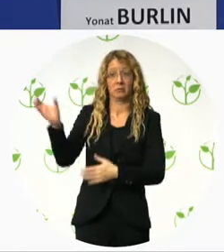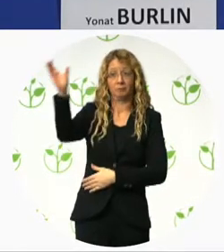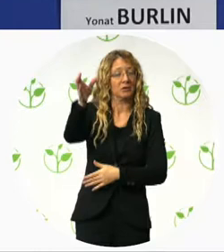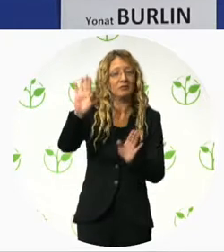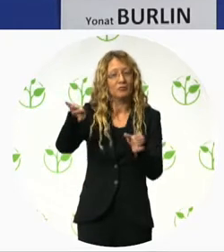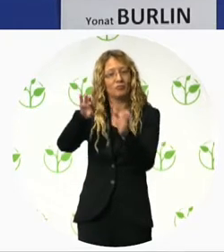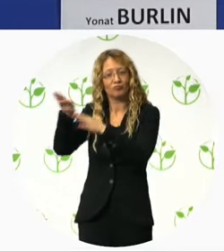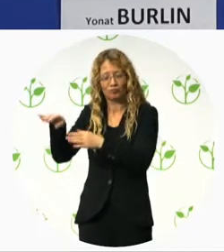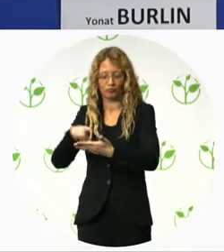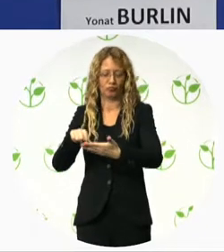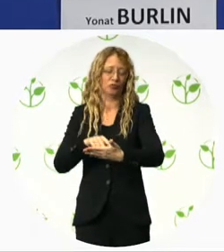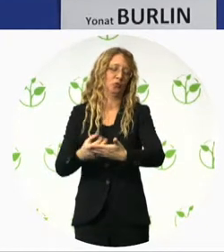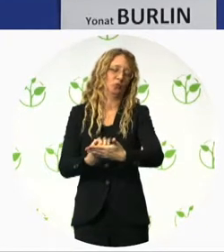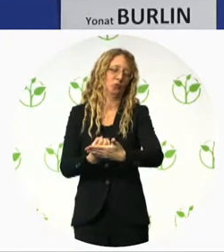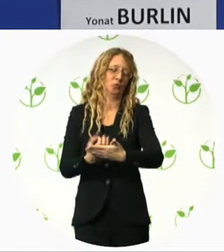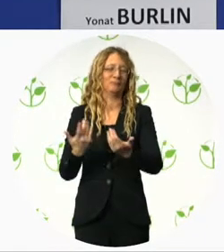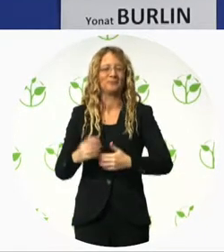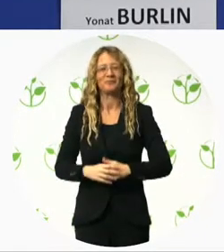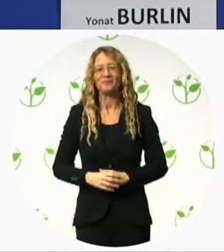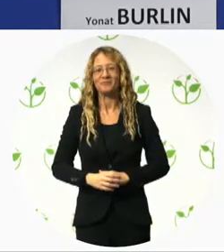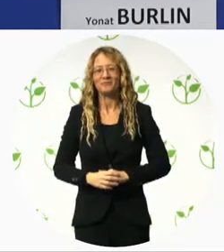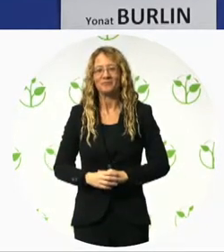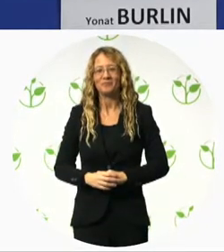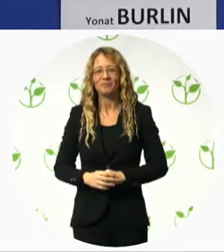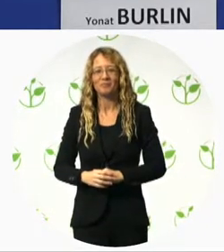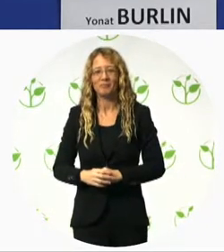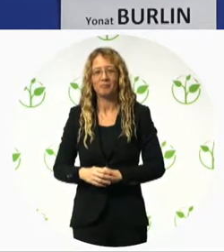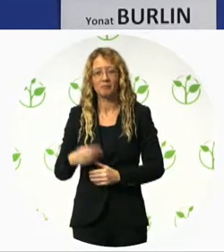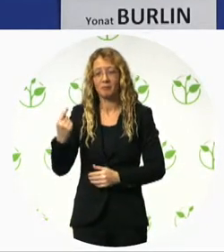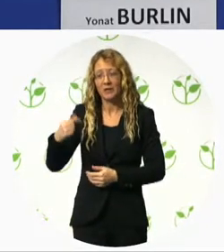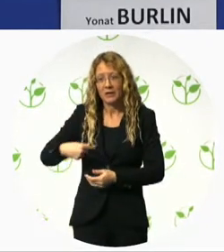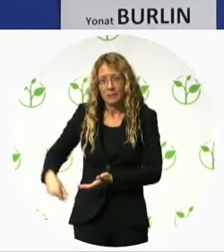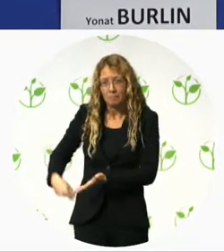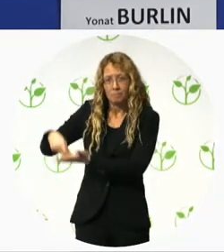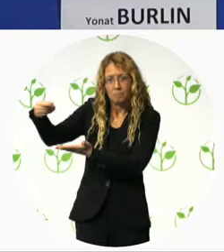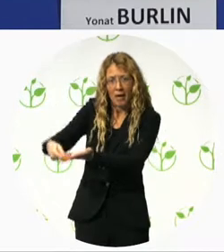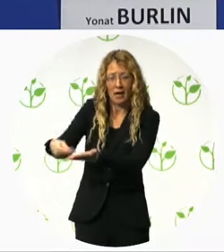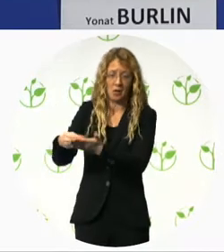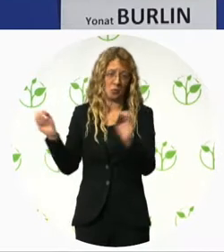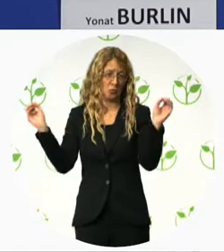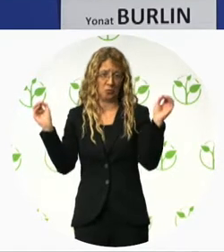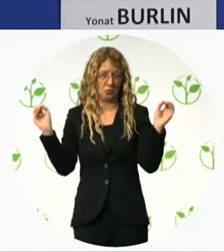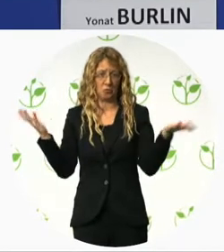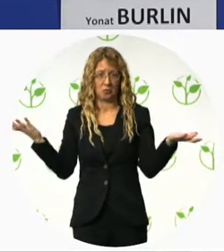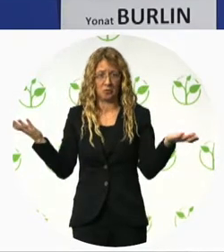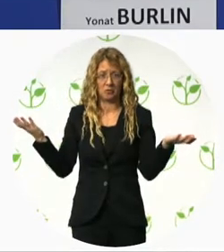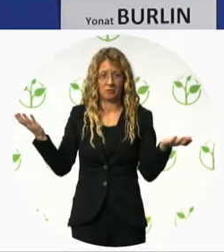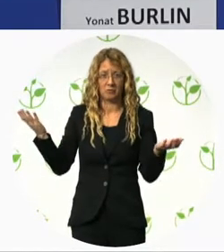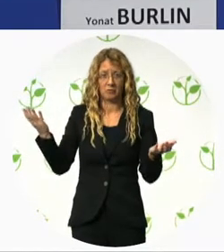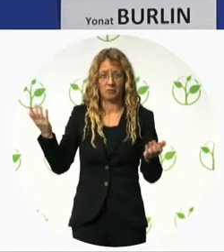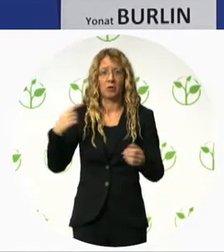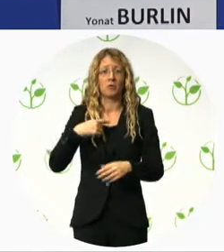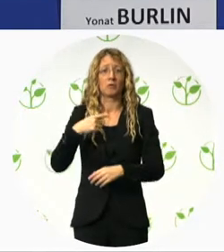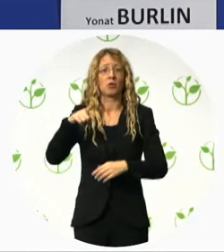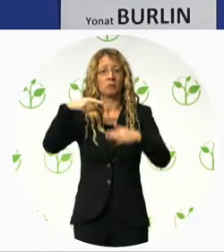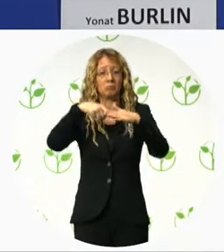and would like to use the services, there's no equipment limitations or nothing the venue has to maintain, purchase, support, or service as